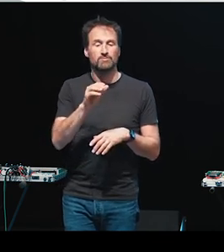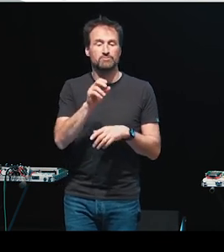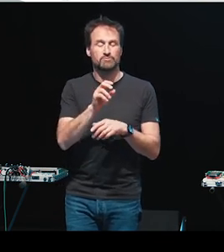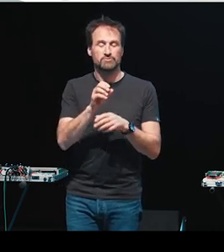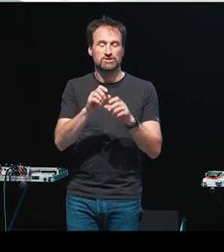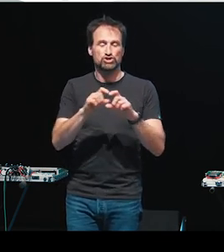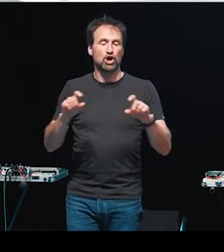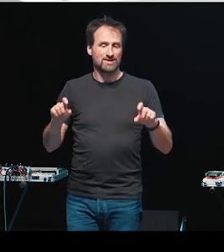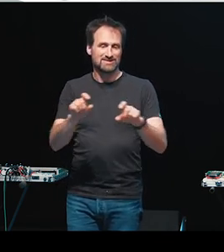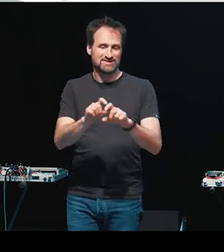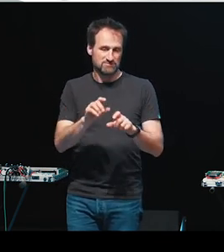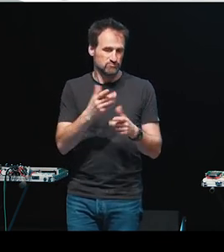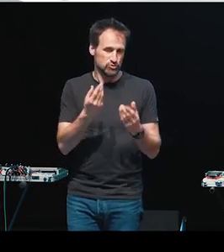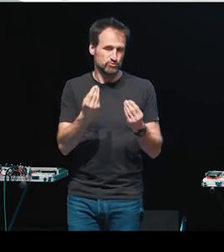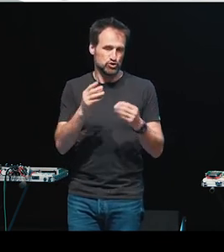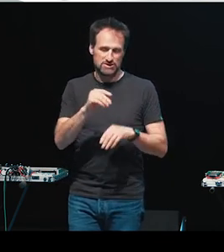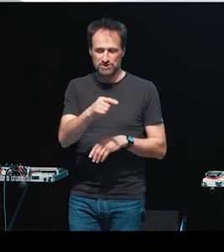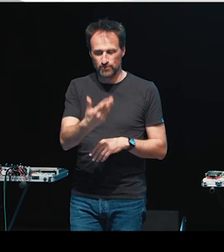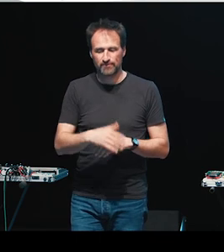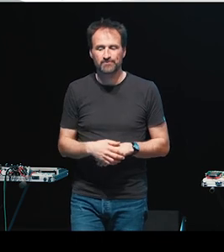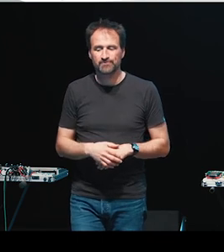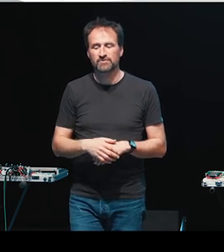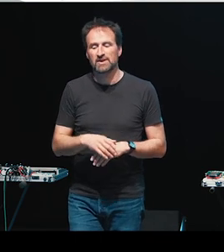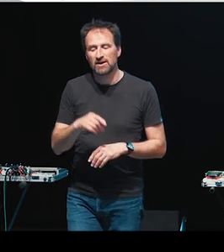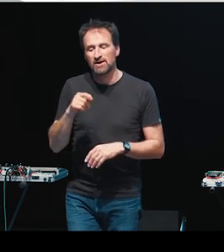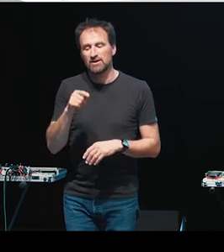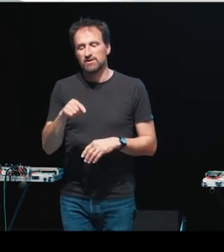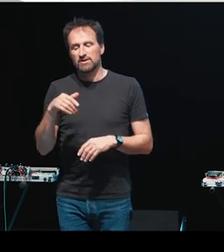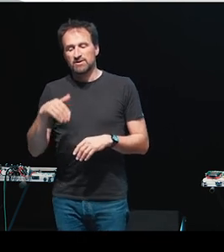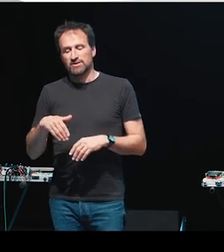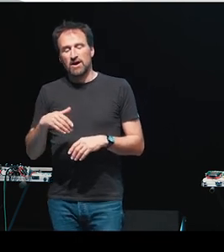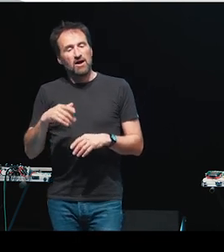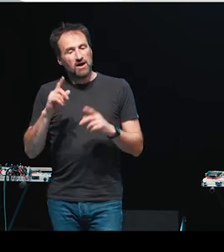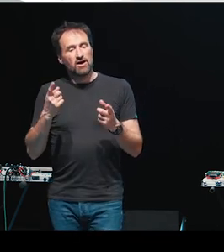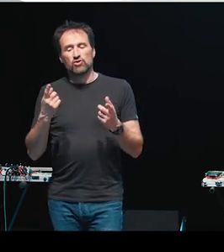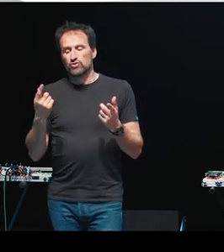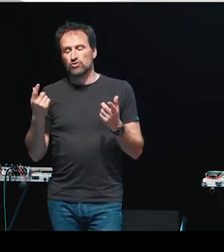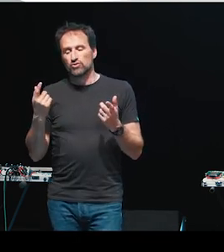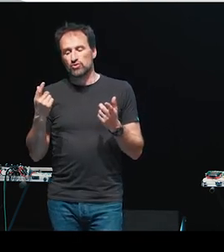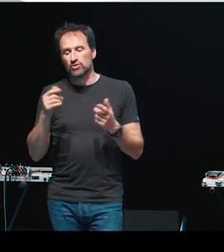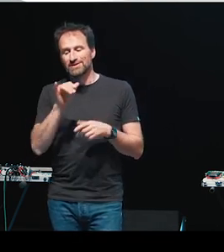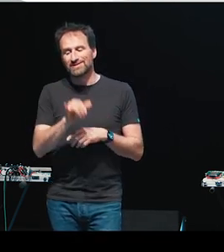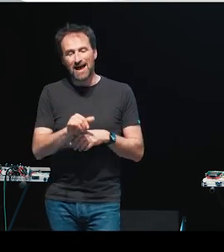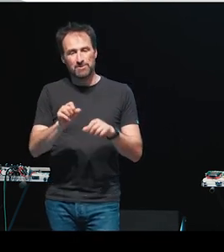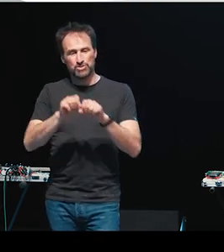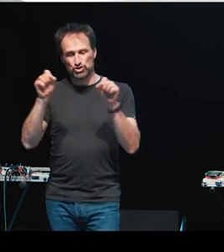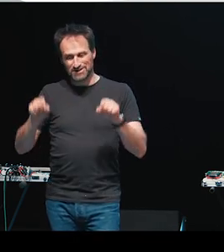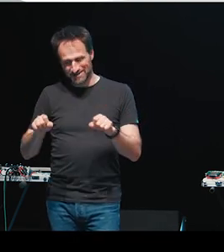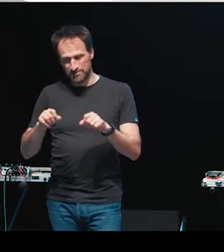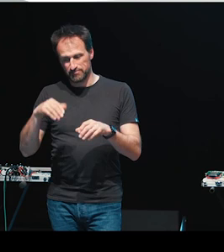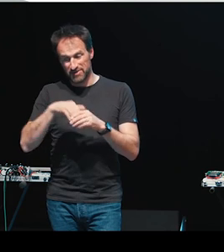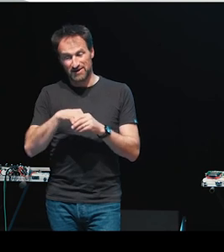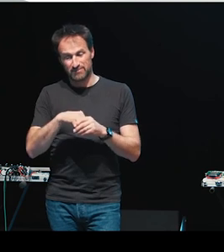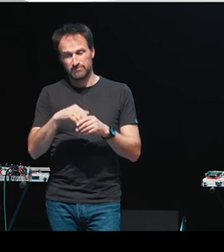The GraphQL's built-in type system and introspection makes it possible to build really powerful developer tools. So you get context-aware autocomplete